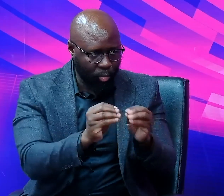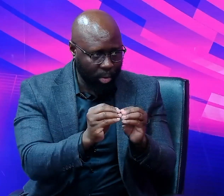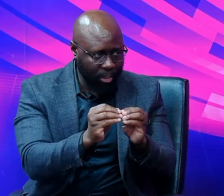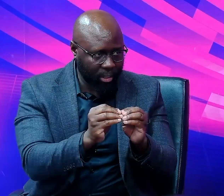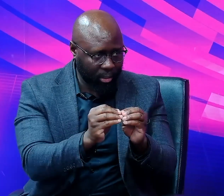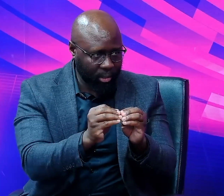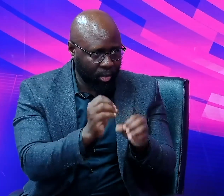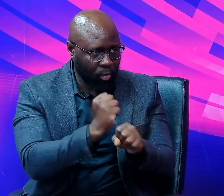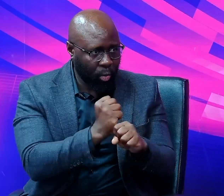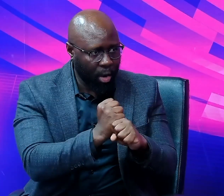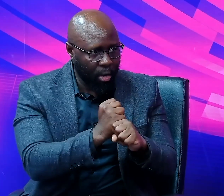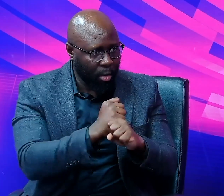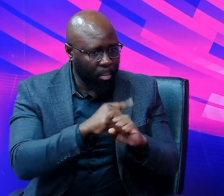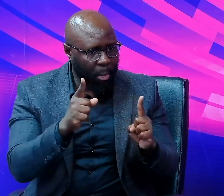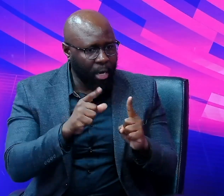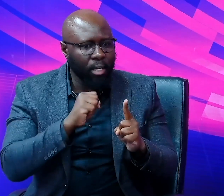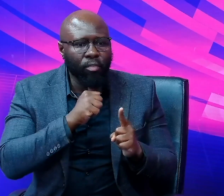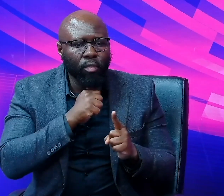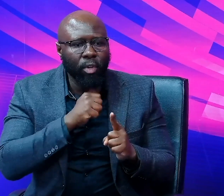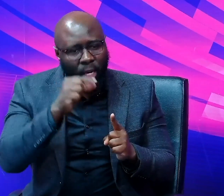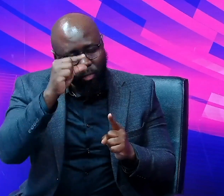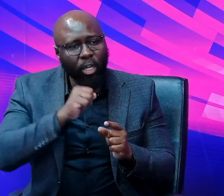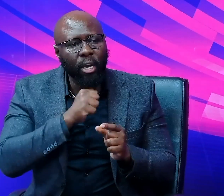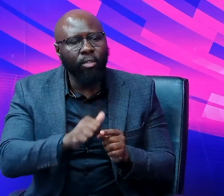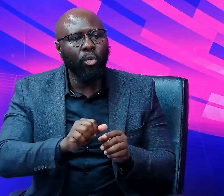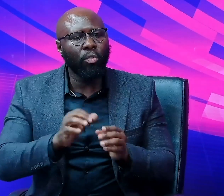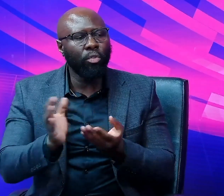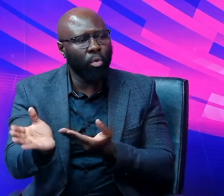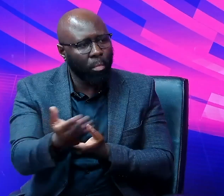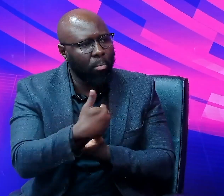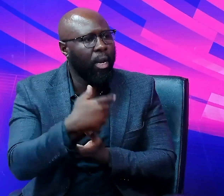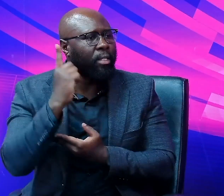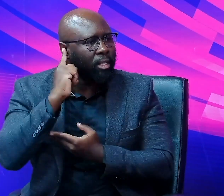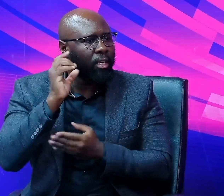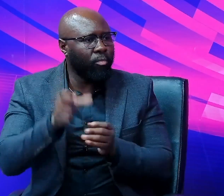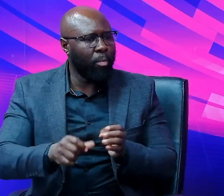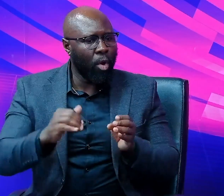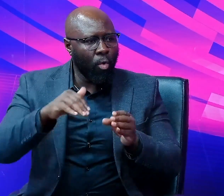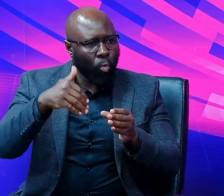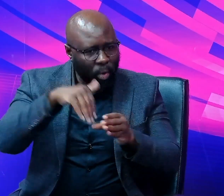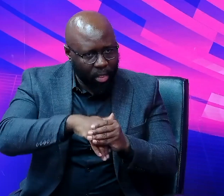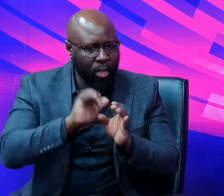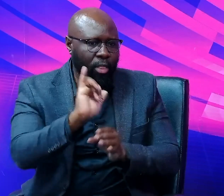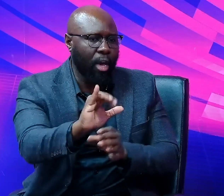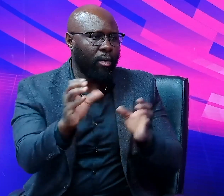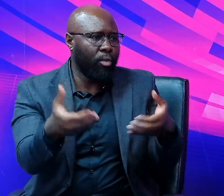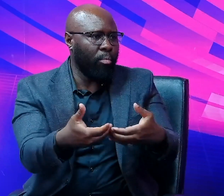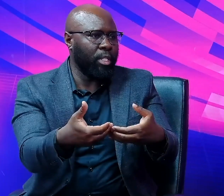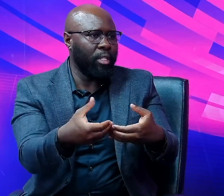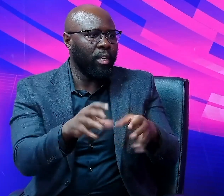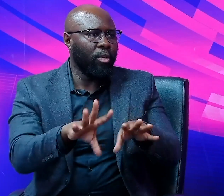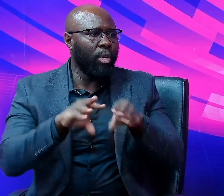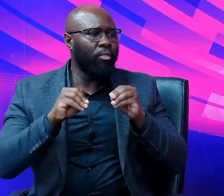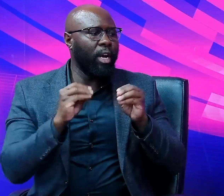it is very easy for you to call an interpreter to come for a meeting to work. But if you do not mobilize deaf people